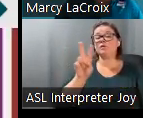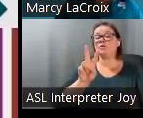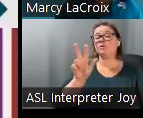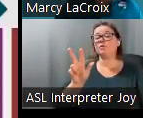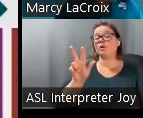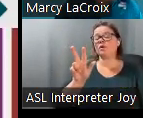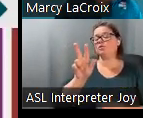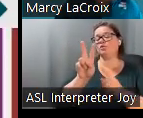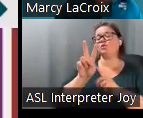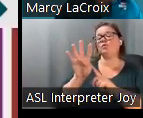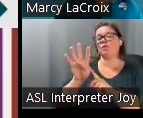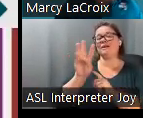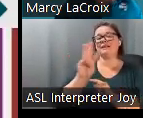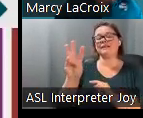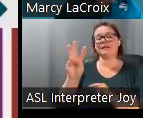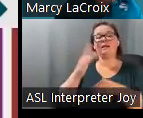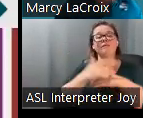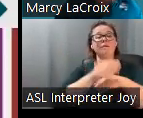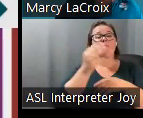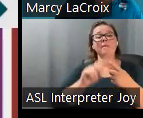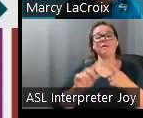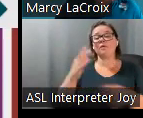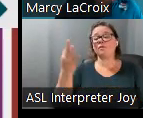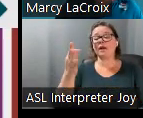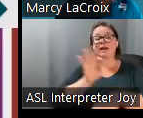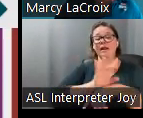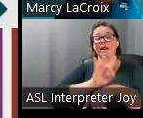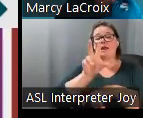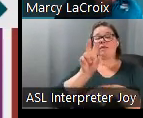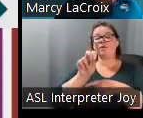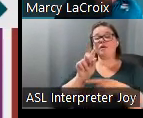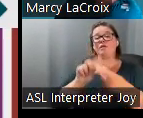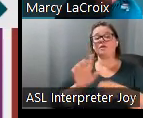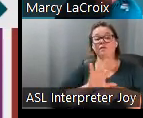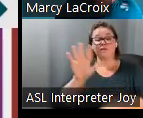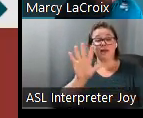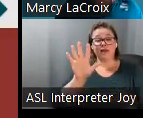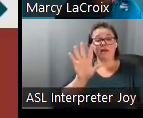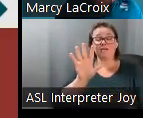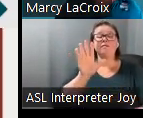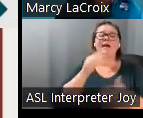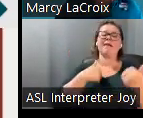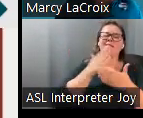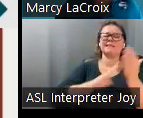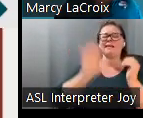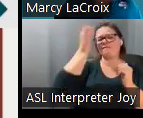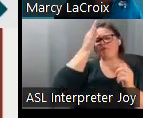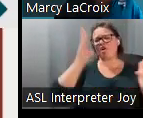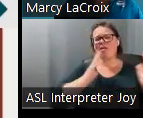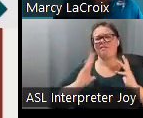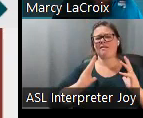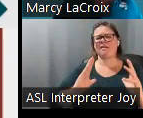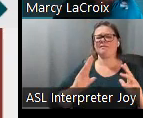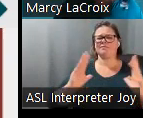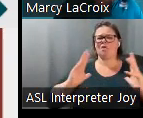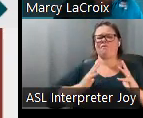866-333-2466. And we're available Monday through Friday, 8:30 to 5 p.m., with some federal holiday exceptions, of course. But